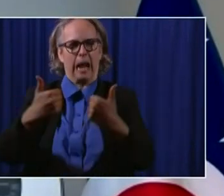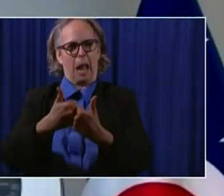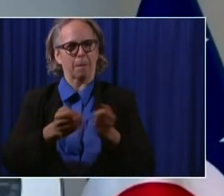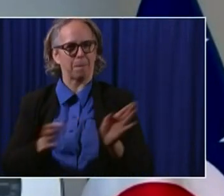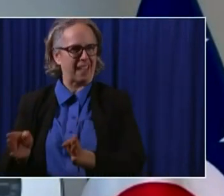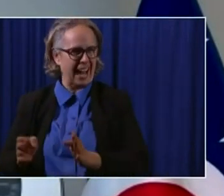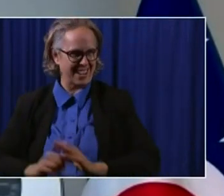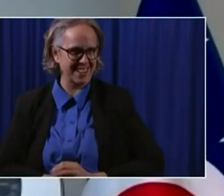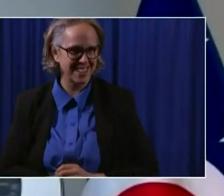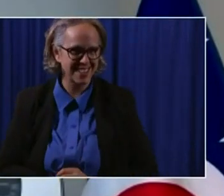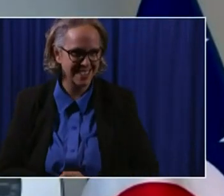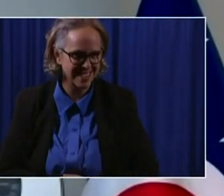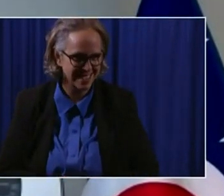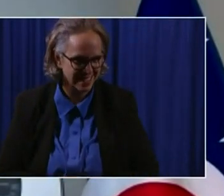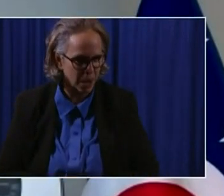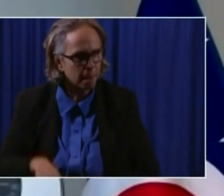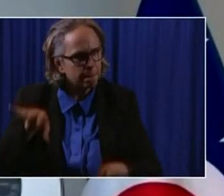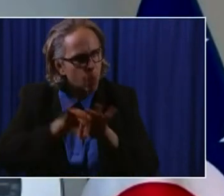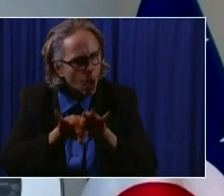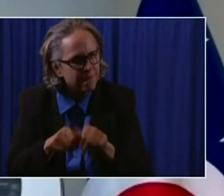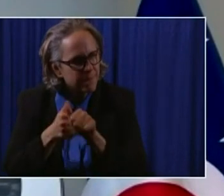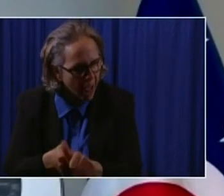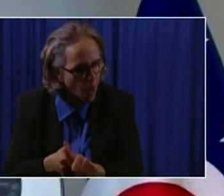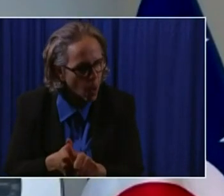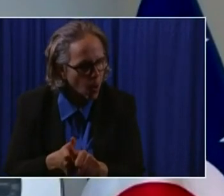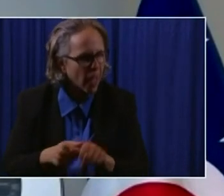one of the things I know we've talked about is that